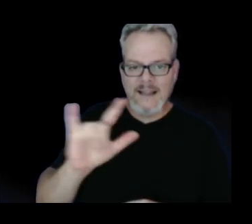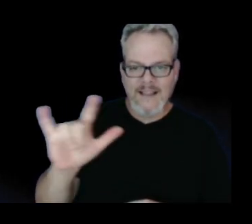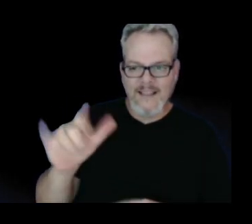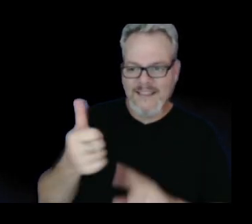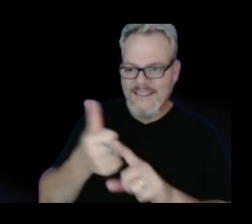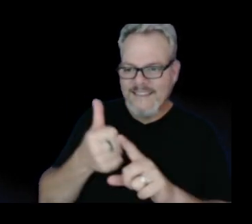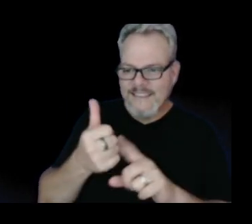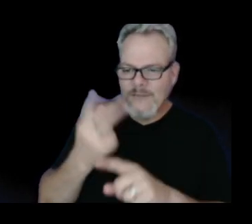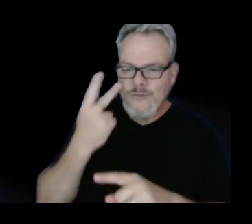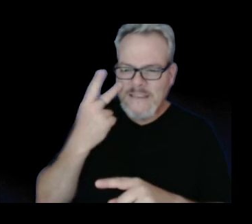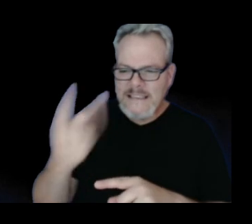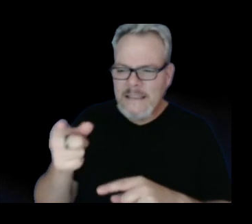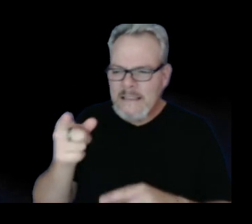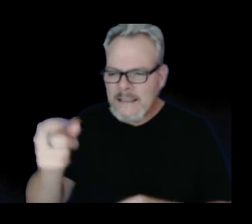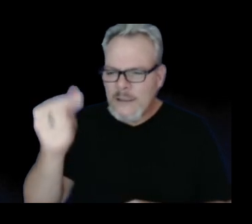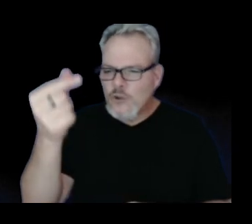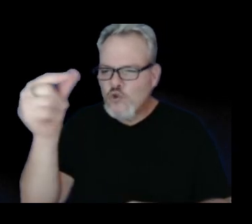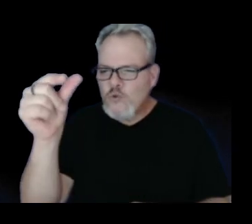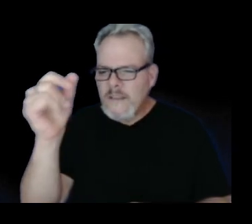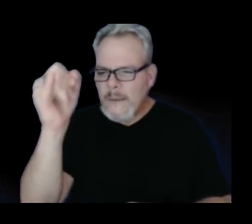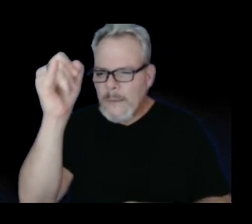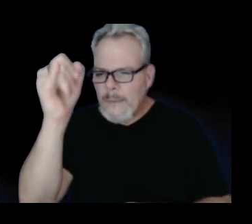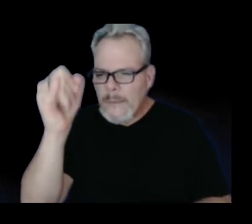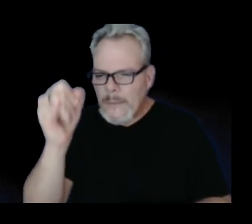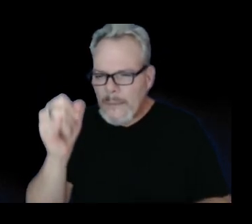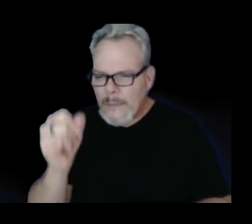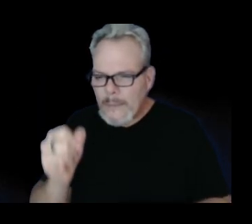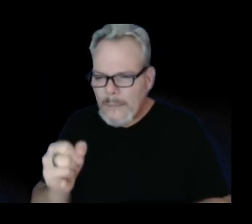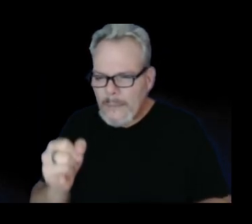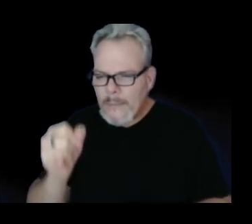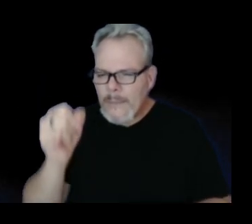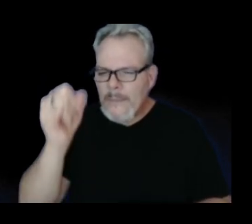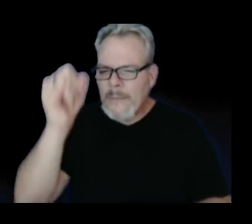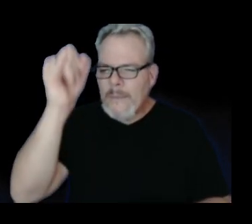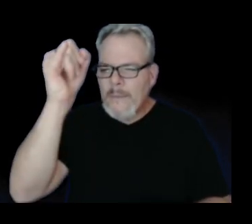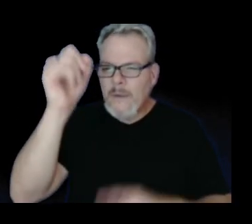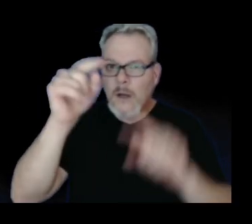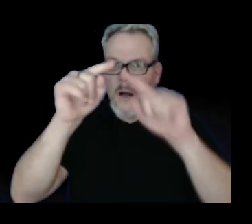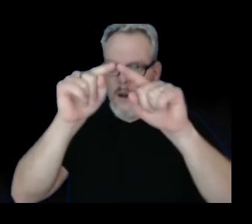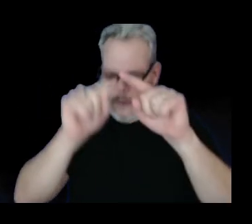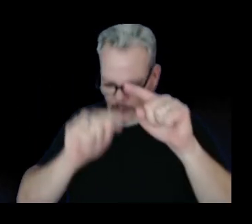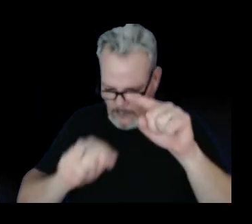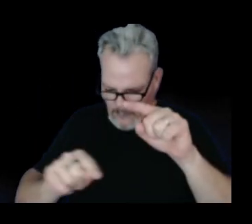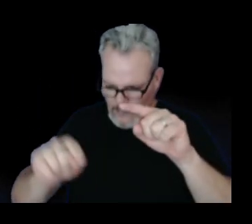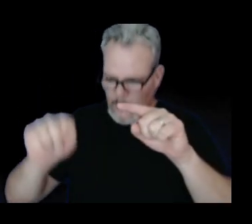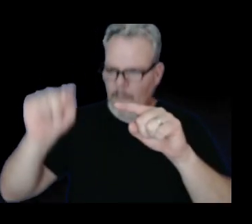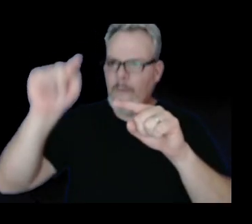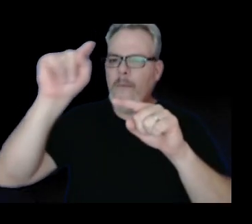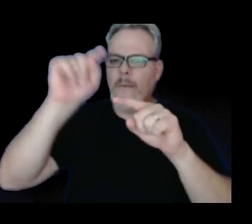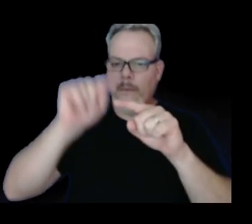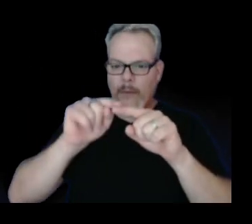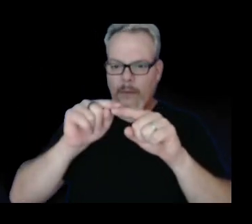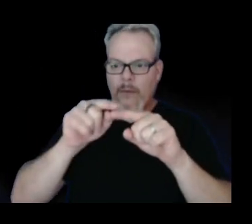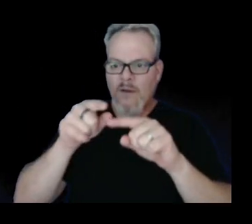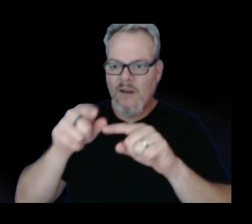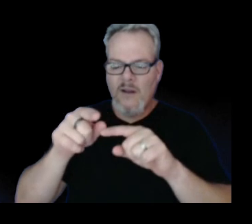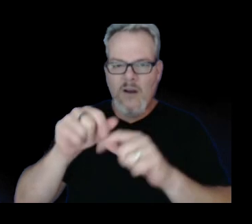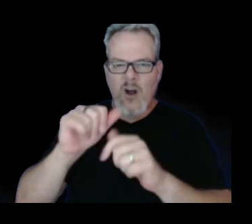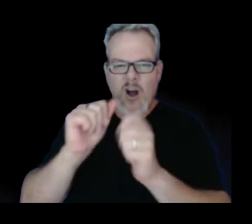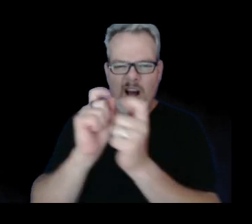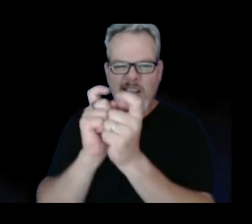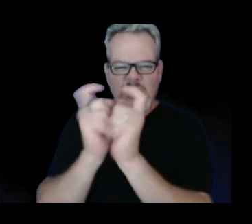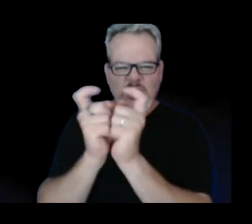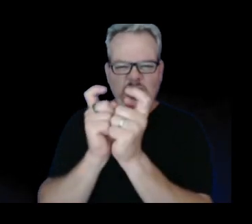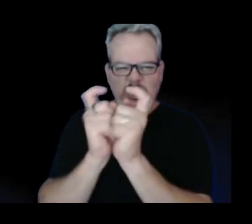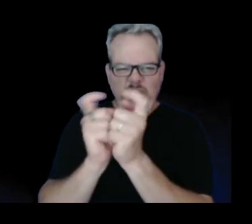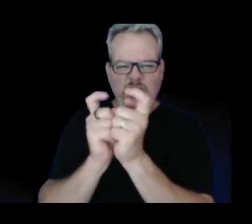is looking at that South Caldera area. This signal in here is all the adjustments